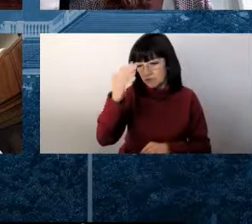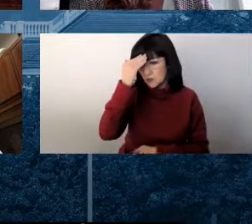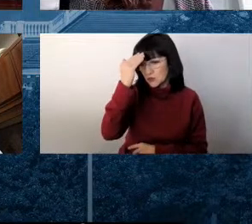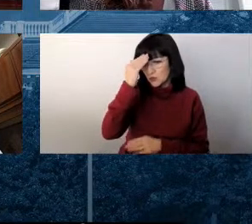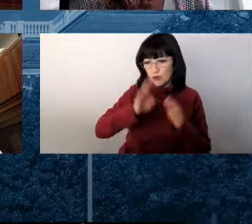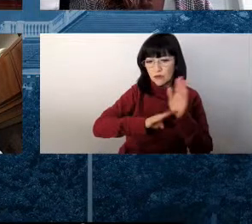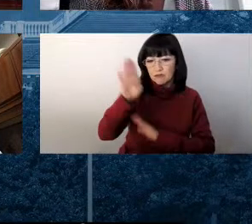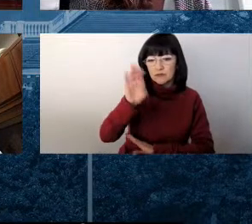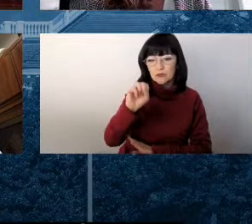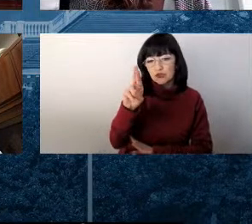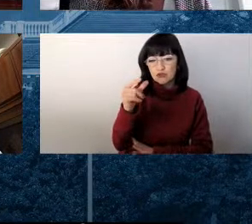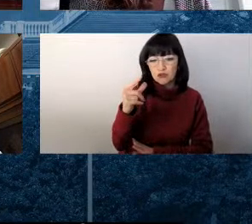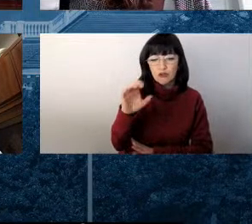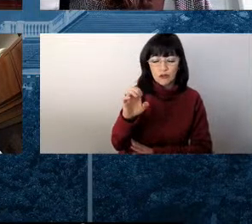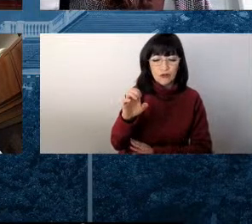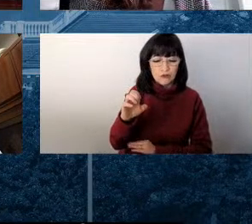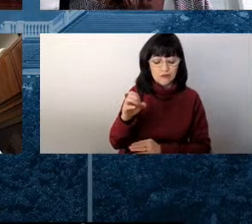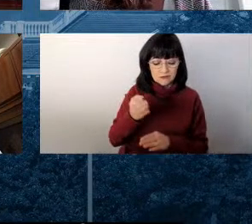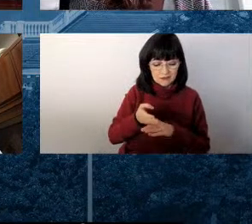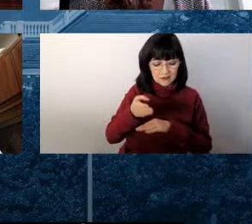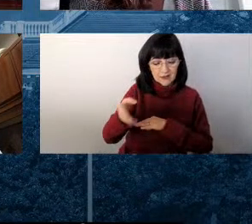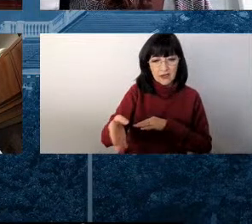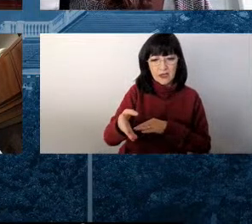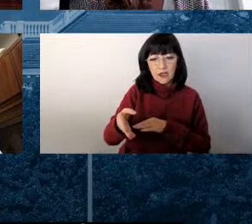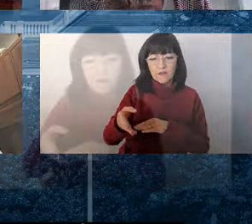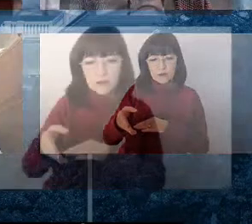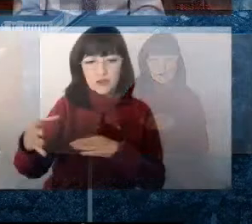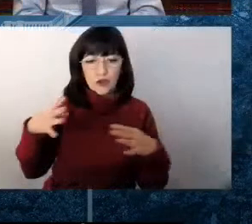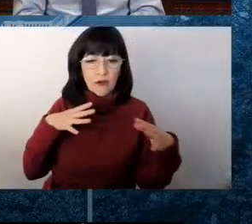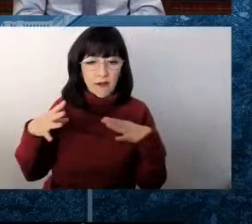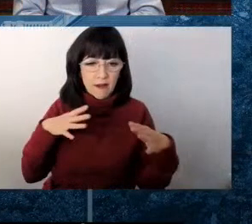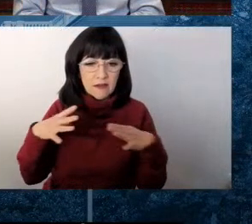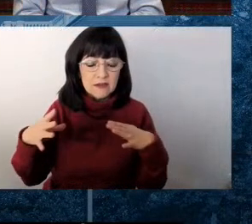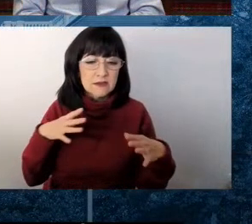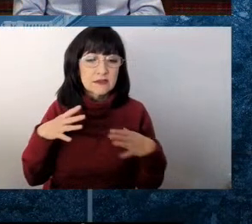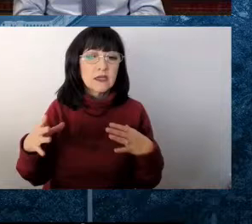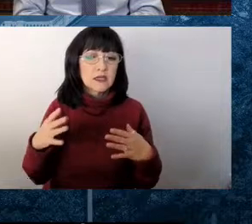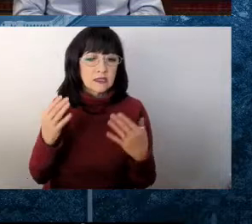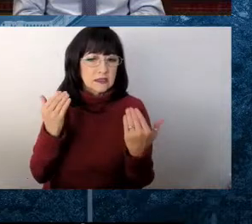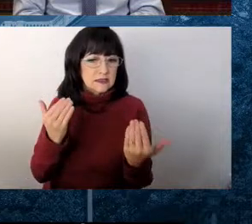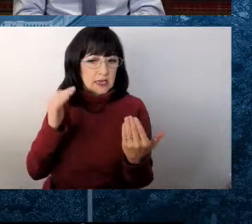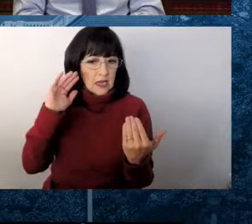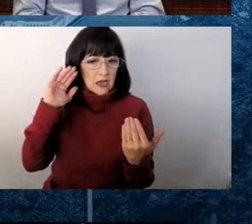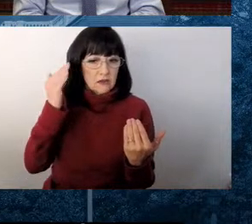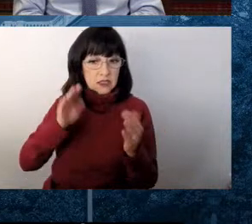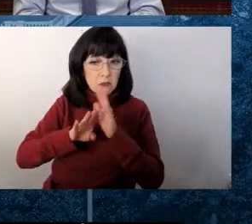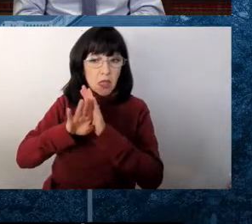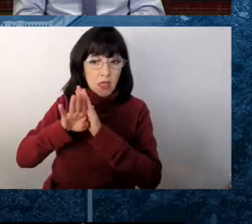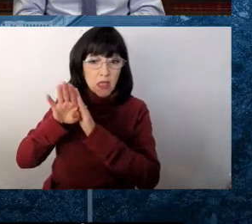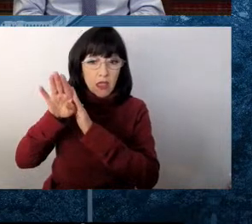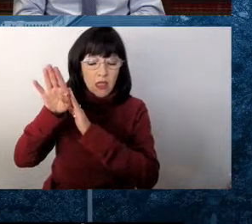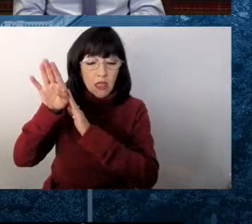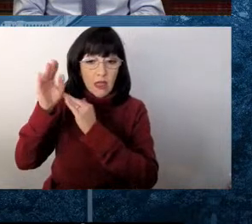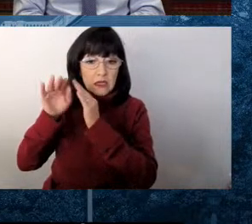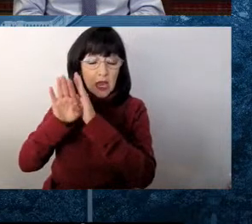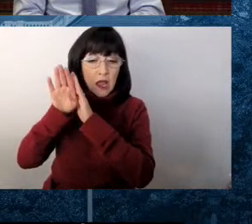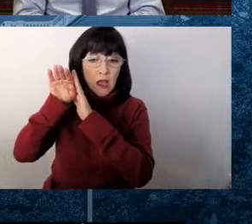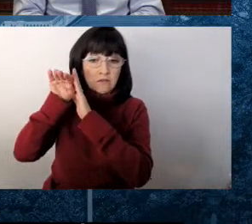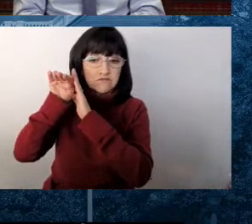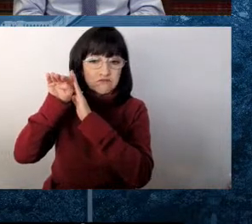holiday, but it seems like we've seen a leveling off, or at least for a couple of days, of the new